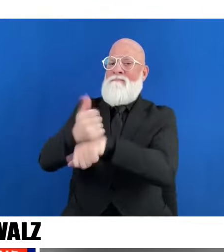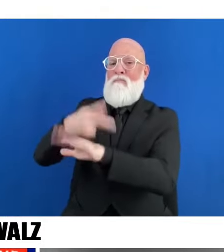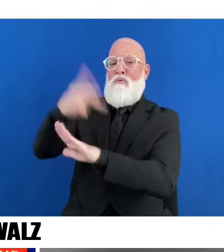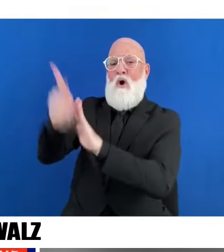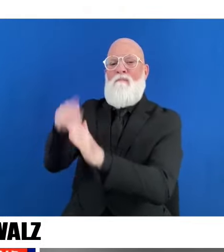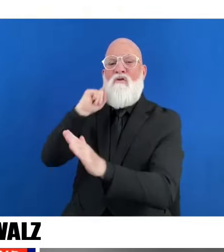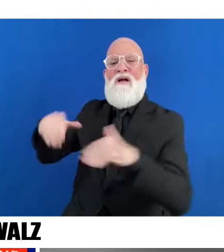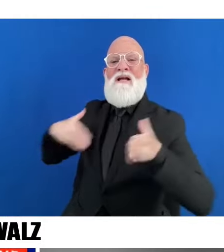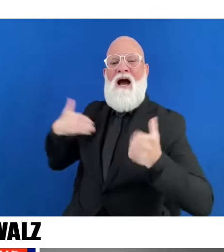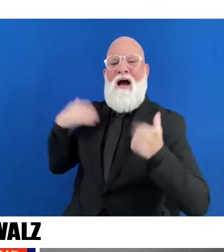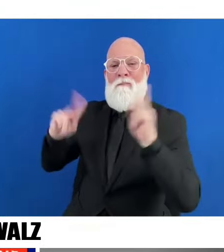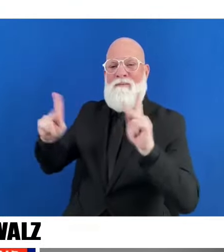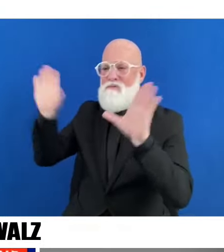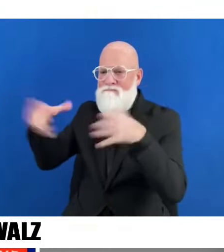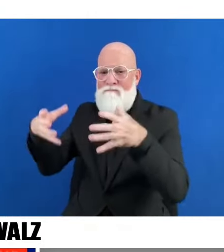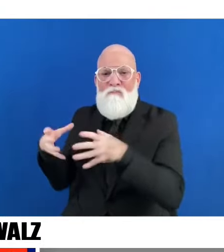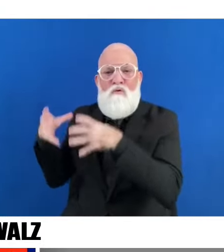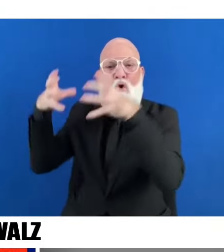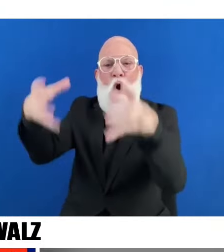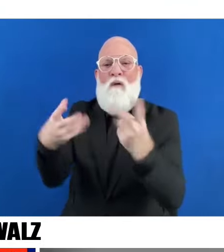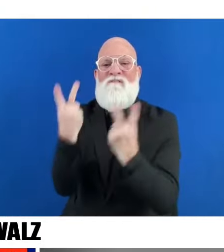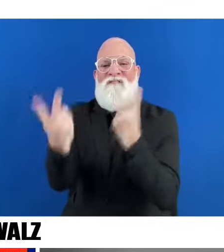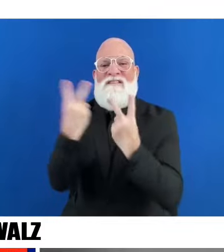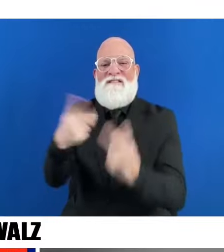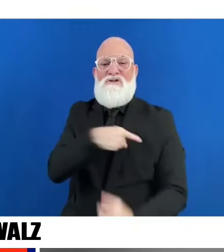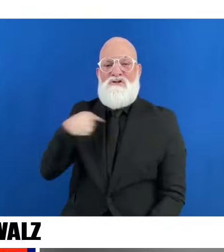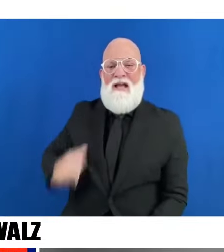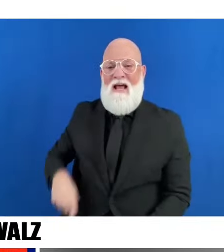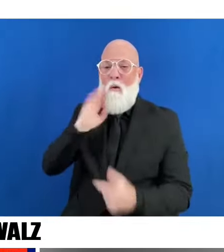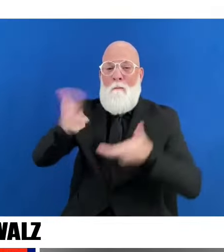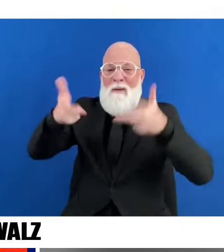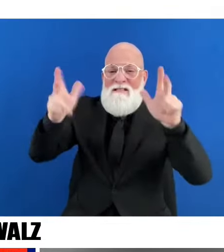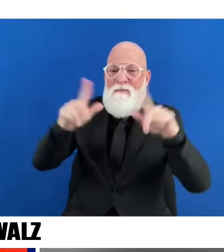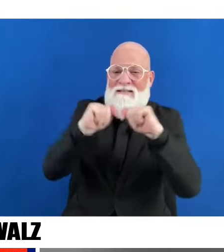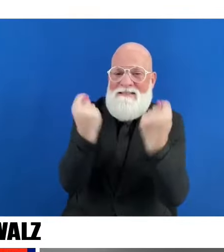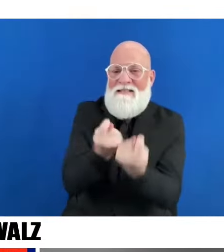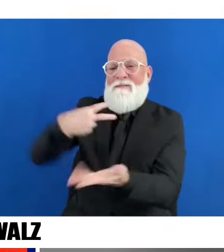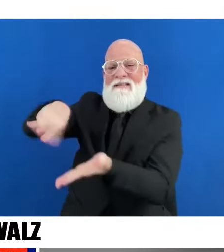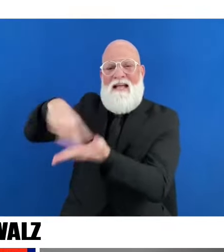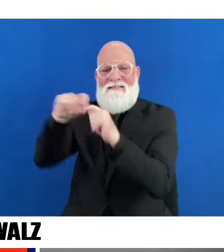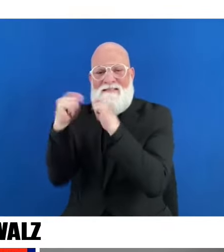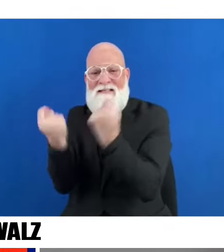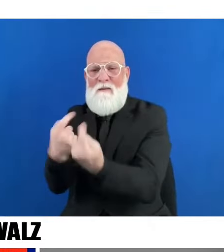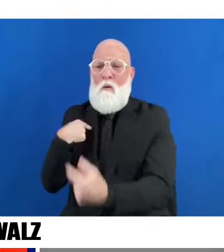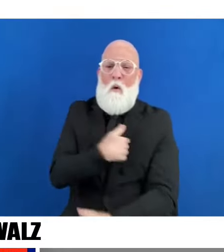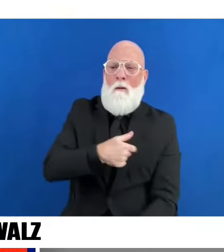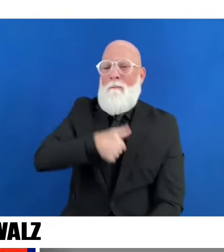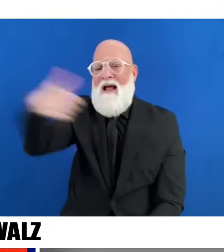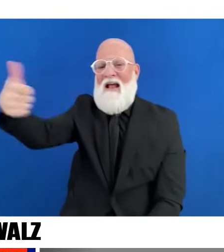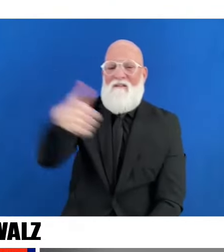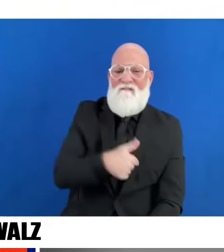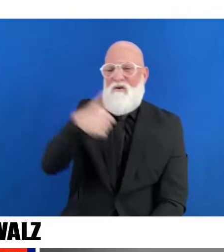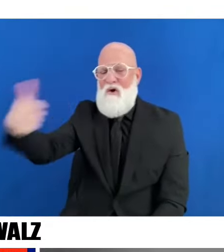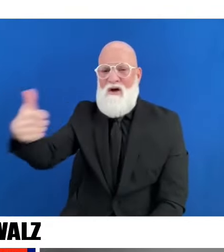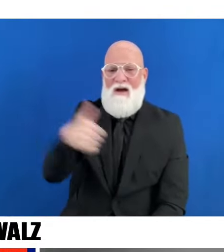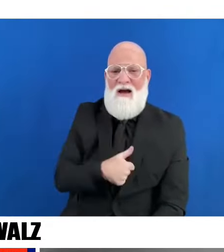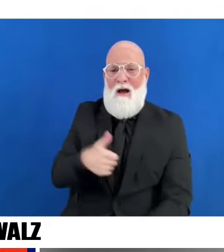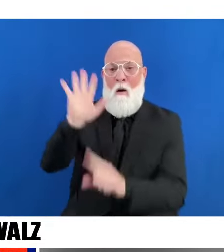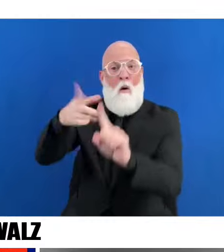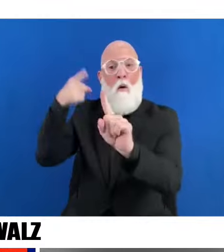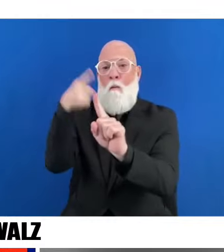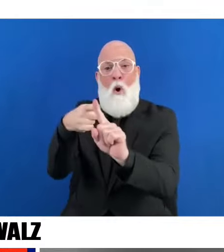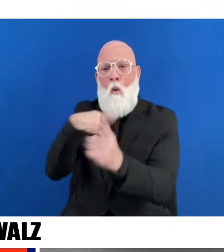take baseball teams, we would take dancers, and we would go back and forth to China. The issue for that was to try and learn. Now look, my community